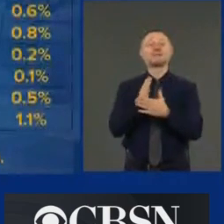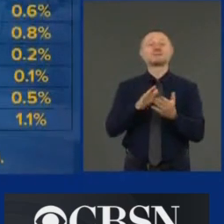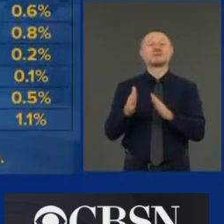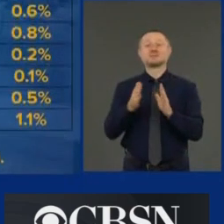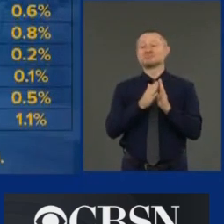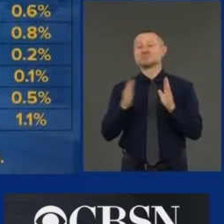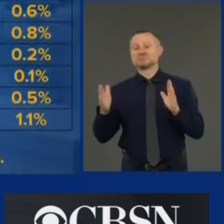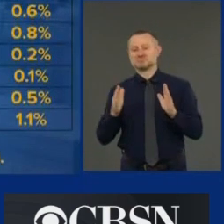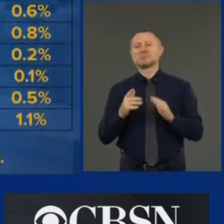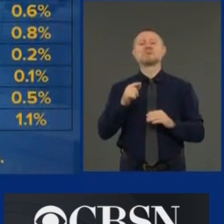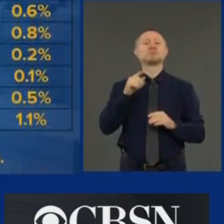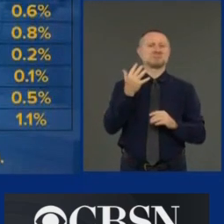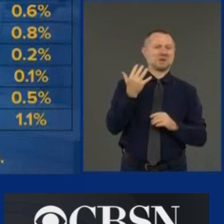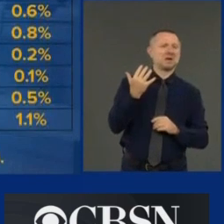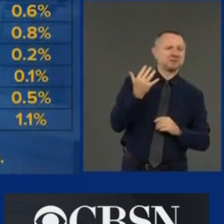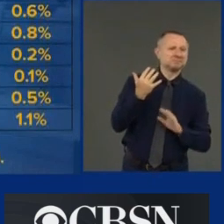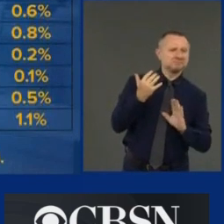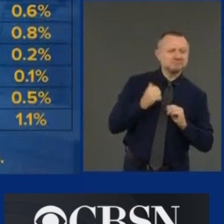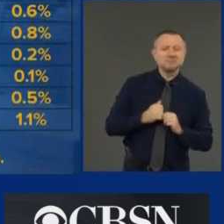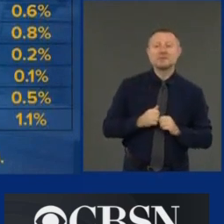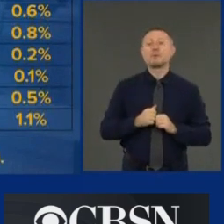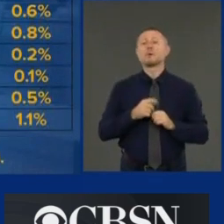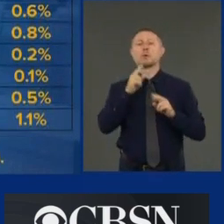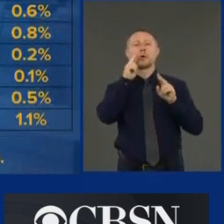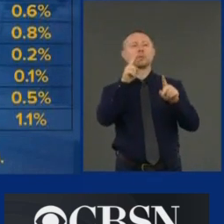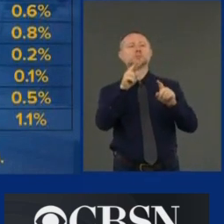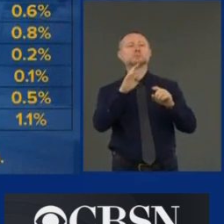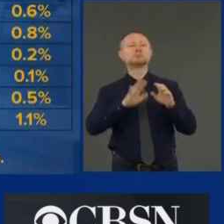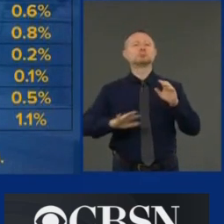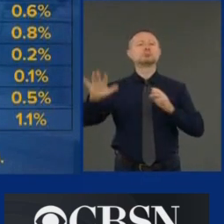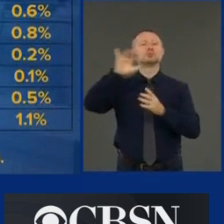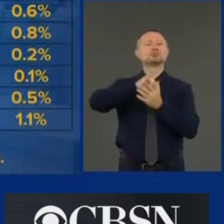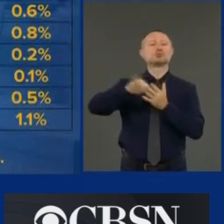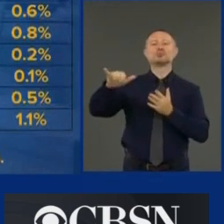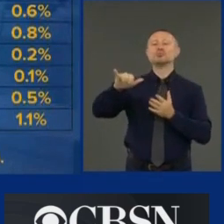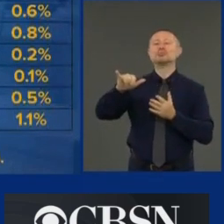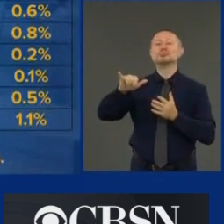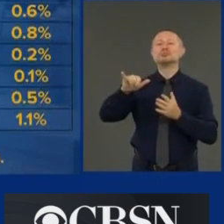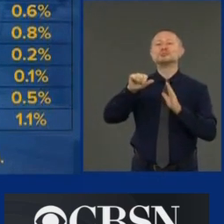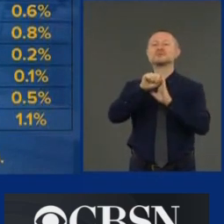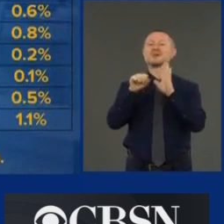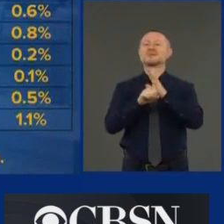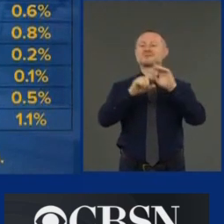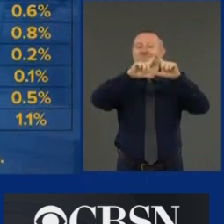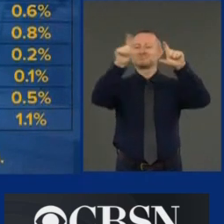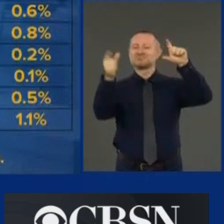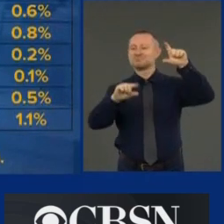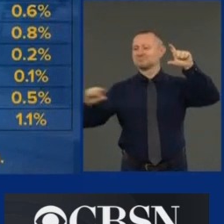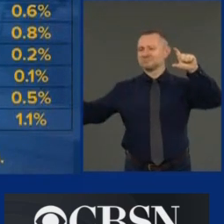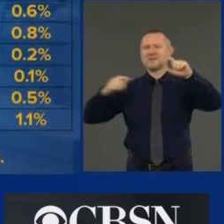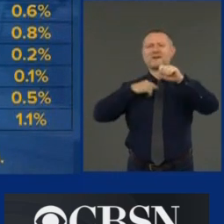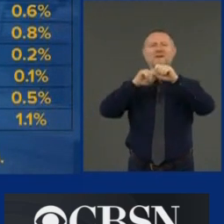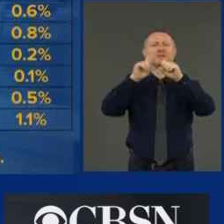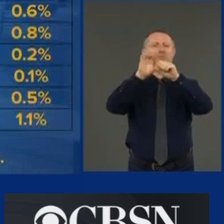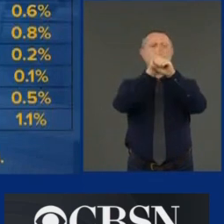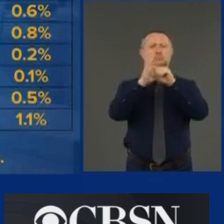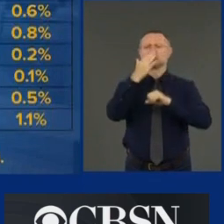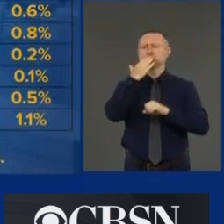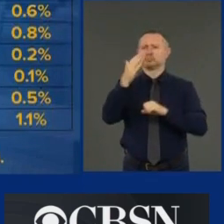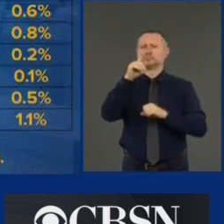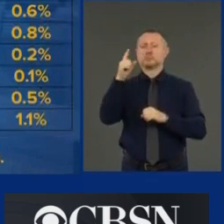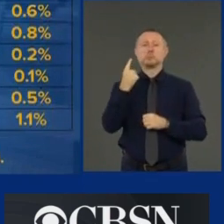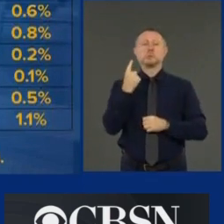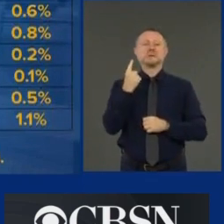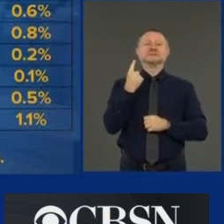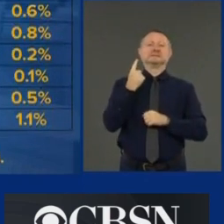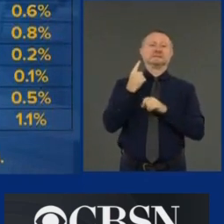5. If you look across the state, the numbers are good all across the state, with one exception. But you see